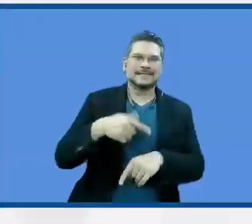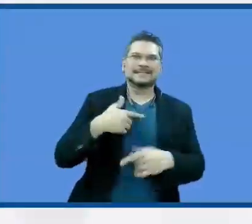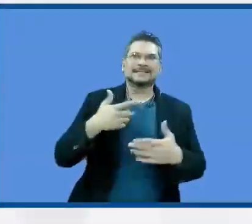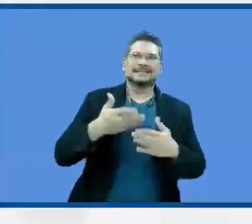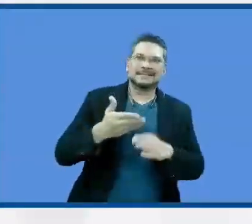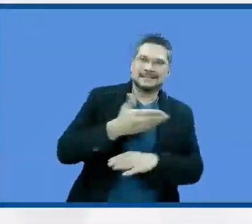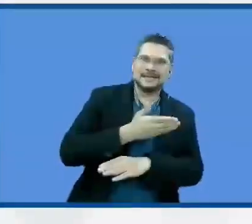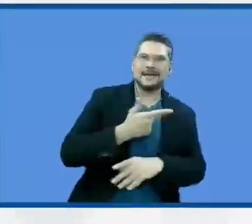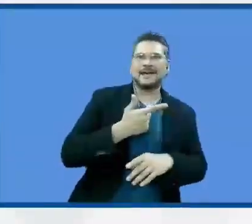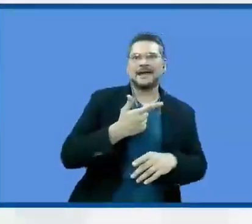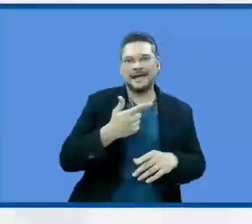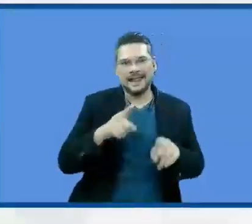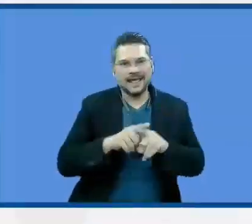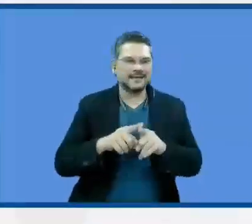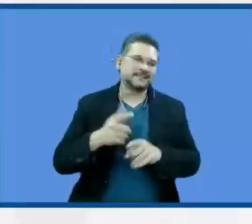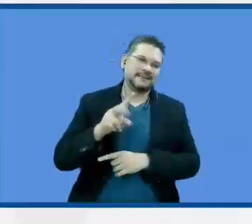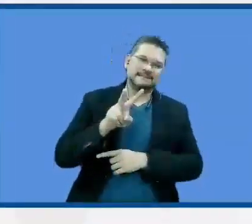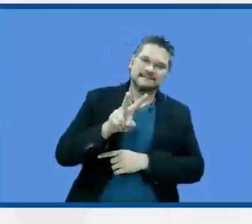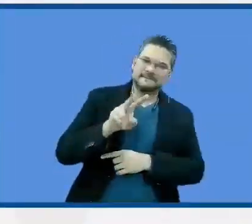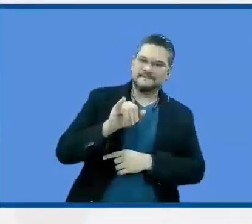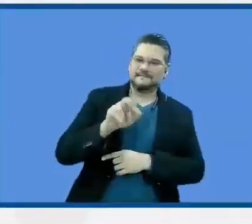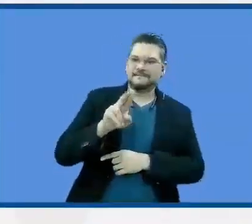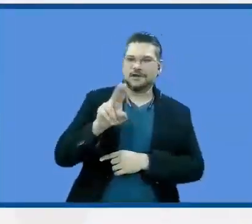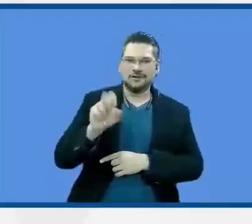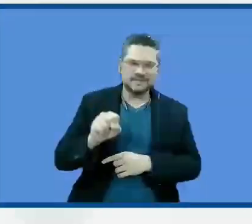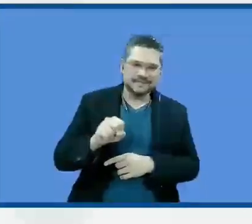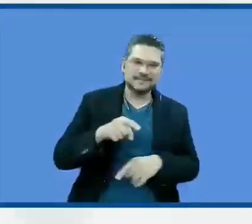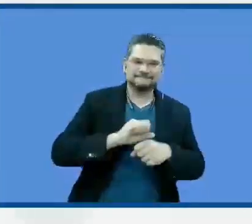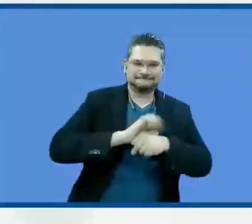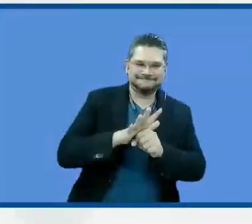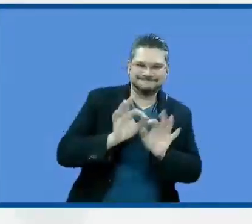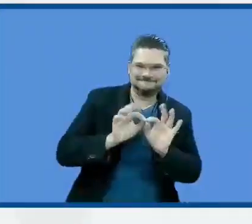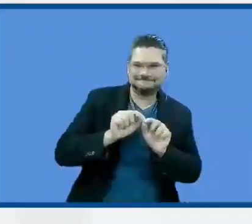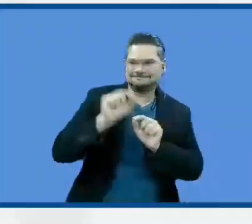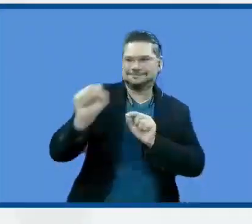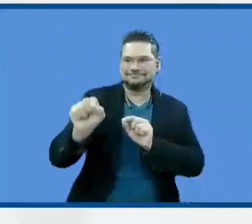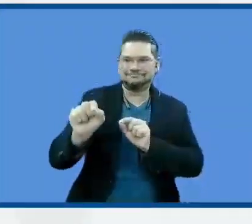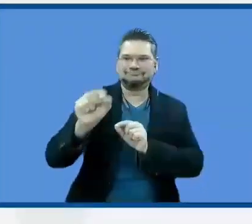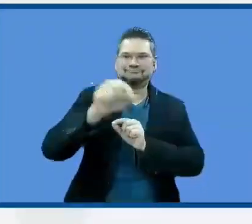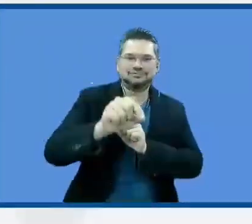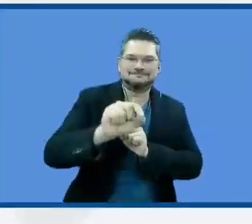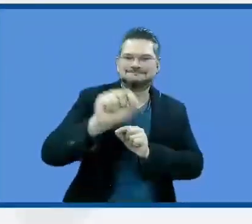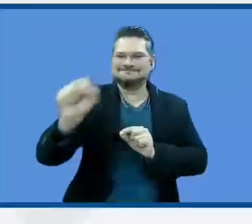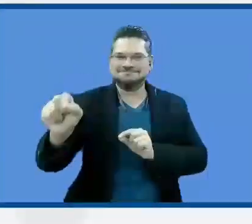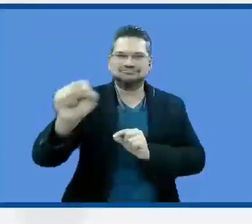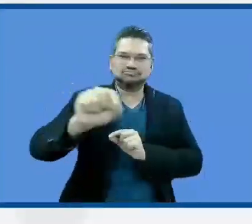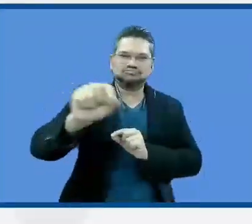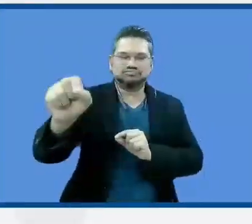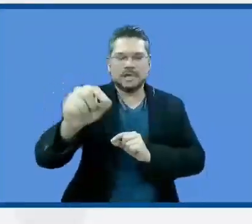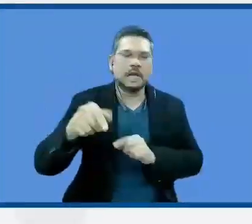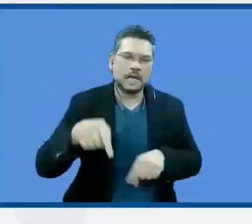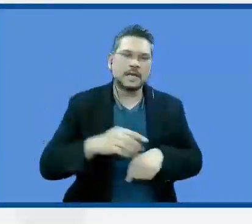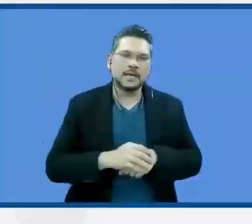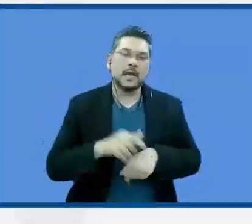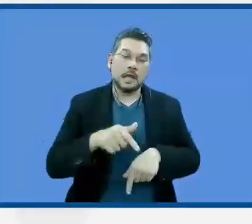from one person to the others. These social scientists, from the get-go, they anticipated the